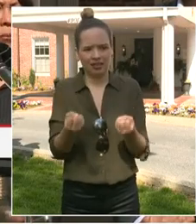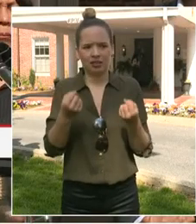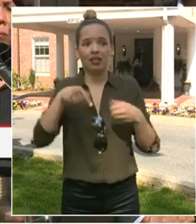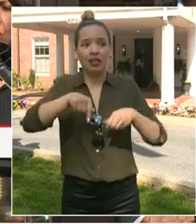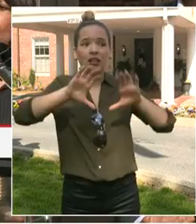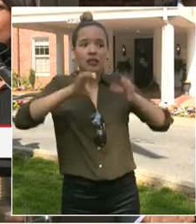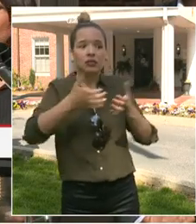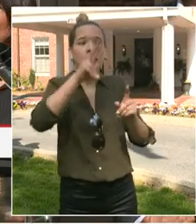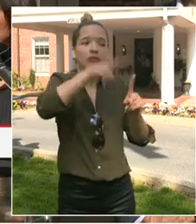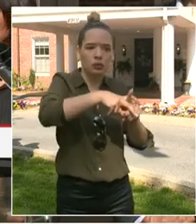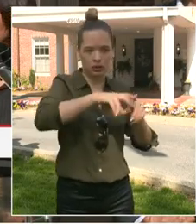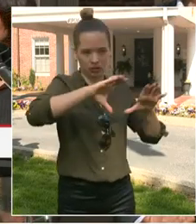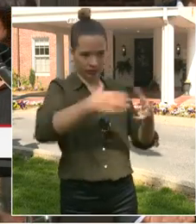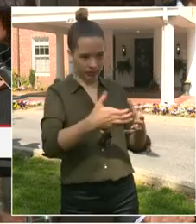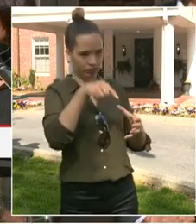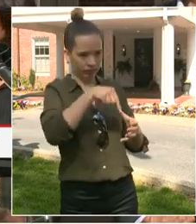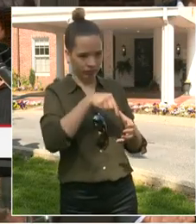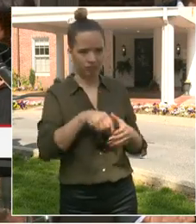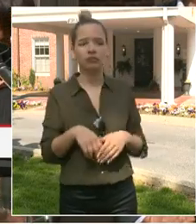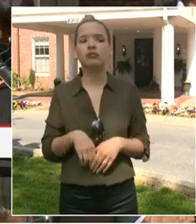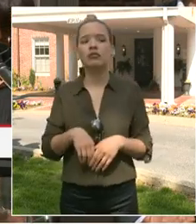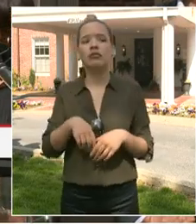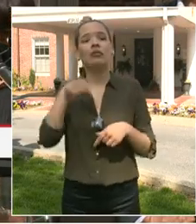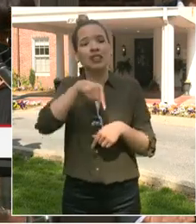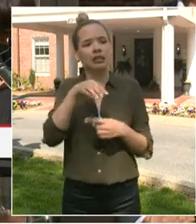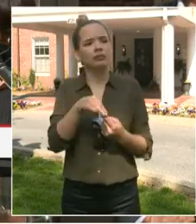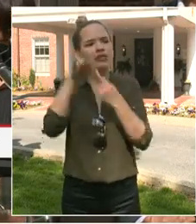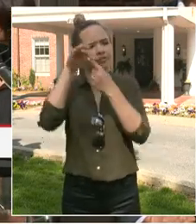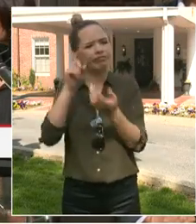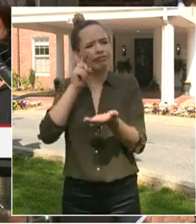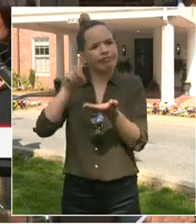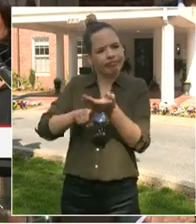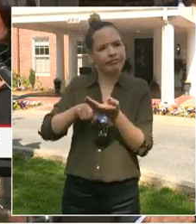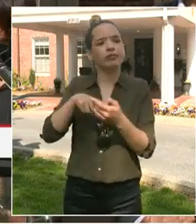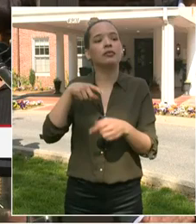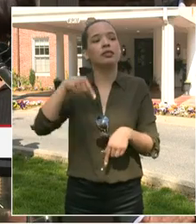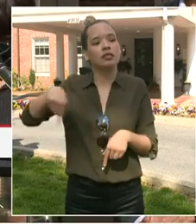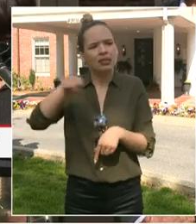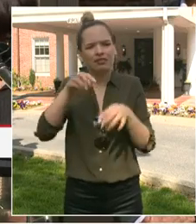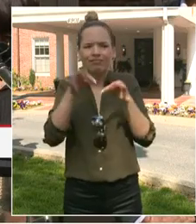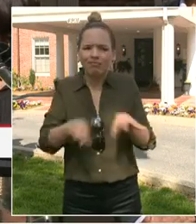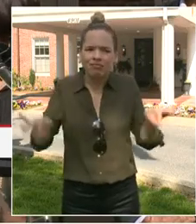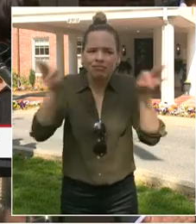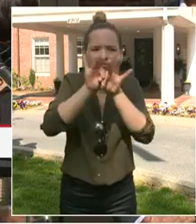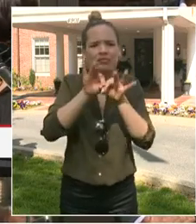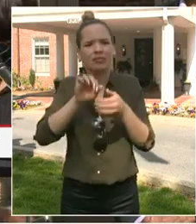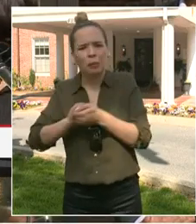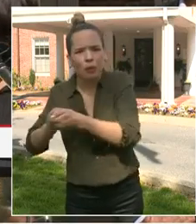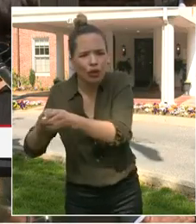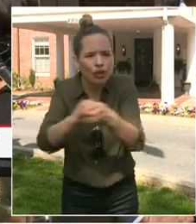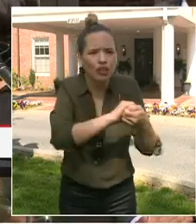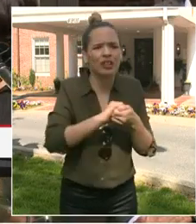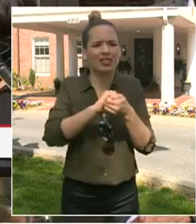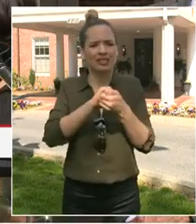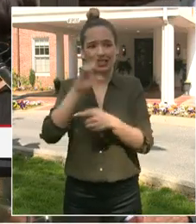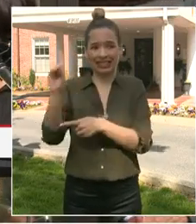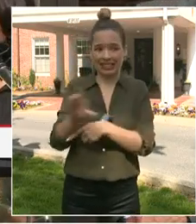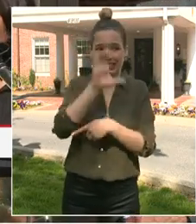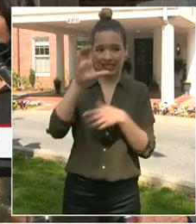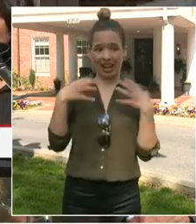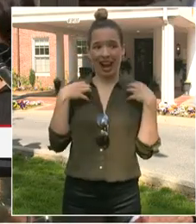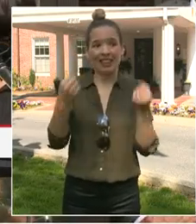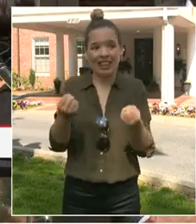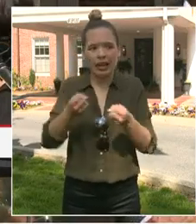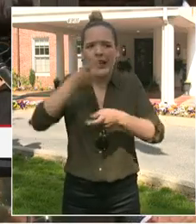to especially recognize one of my key partners at DC Health, who's been working very hard to keep seniors